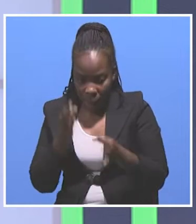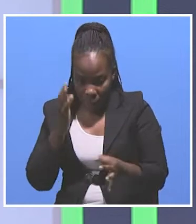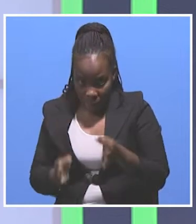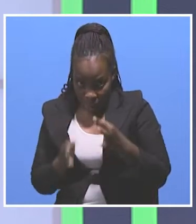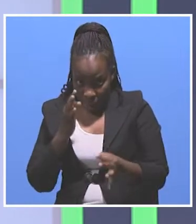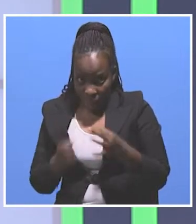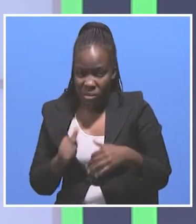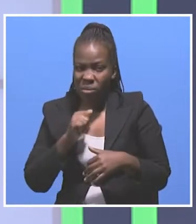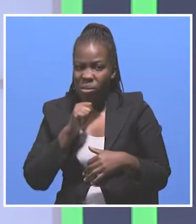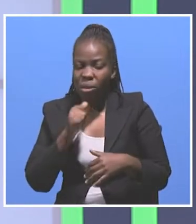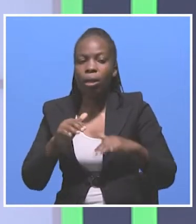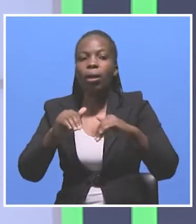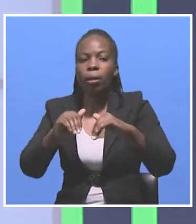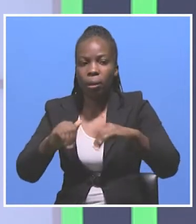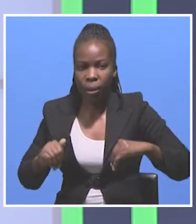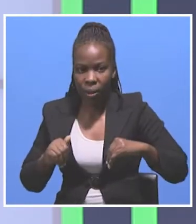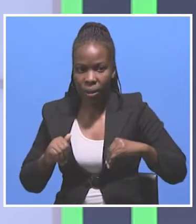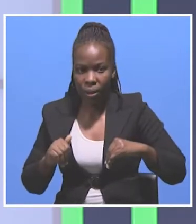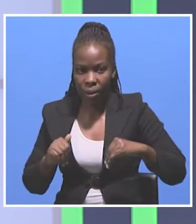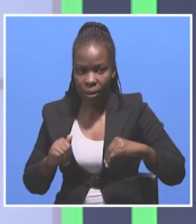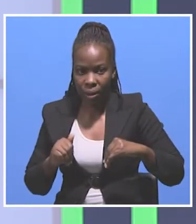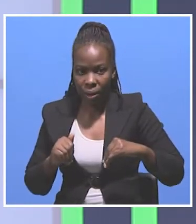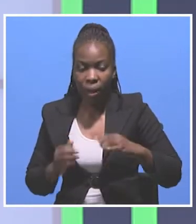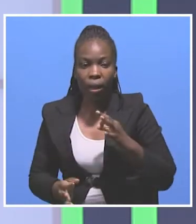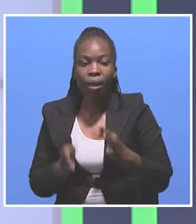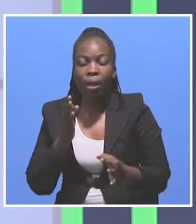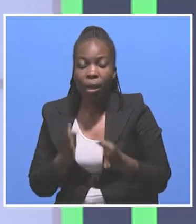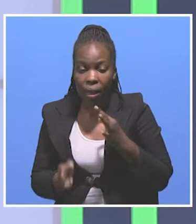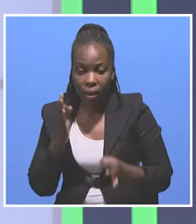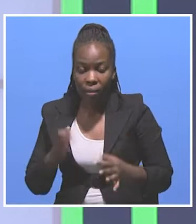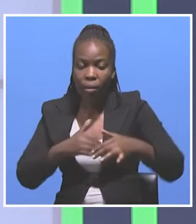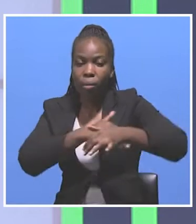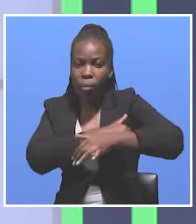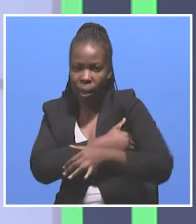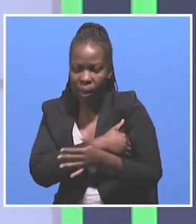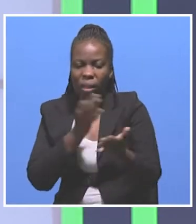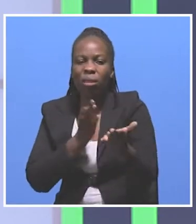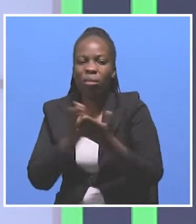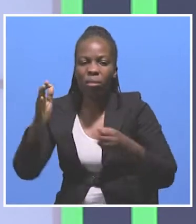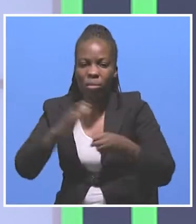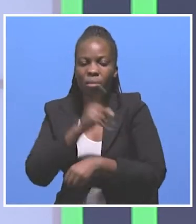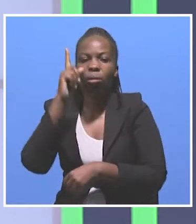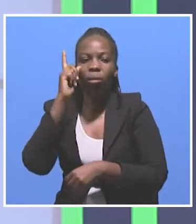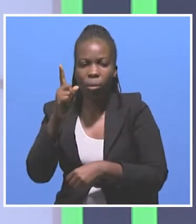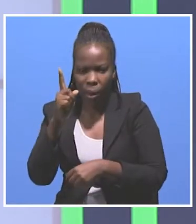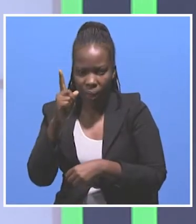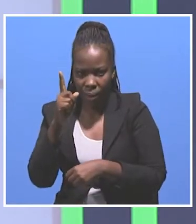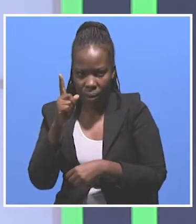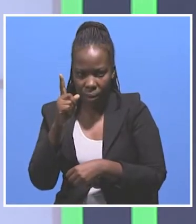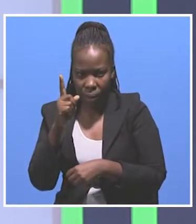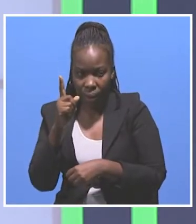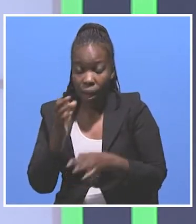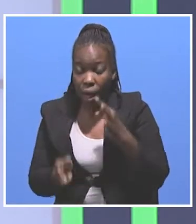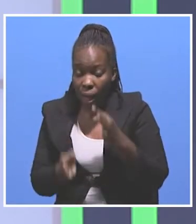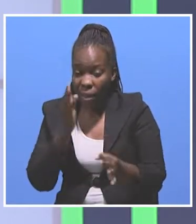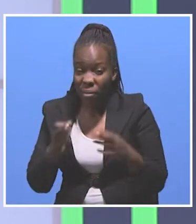of abstain, we tell them, okay, if you are married, be faithful to one partner. Those that fail to be caught by the net of this